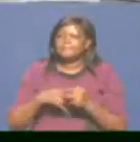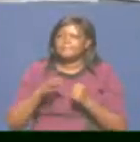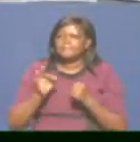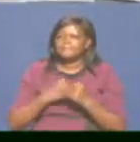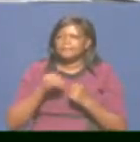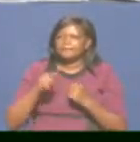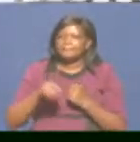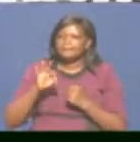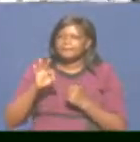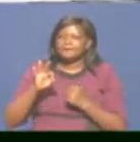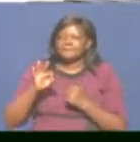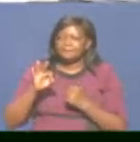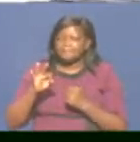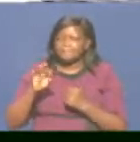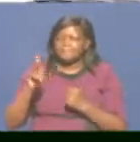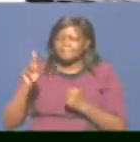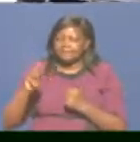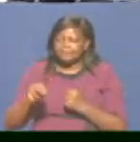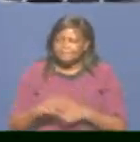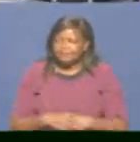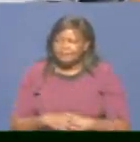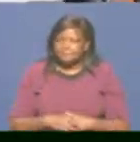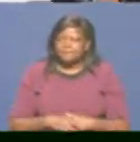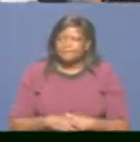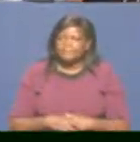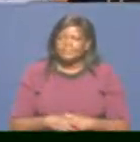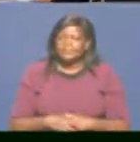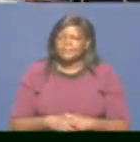1,478.3 square kilometers.